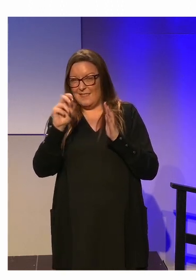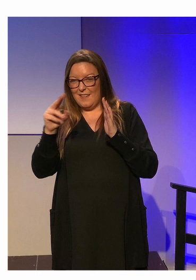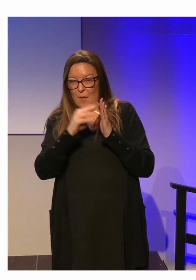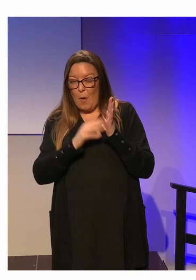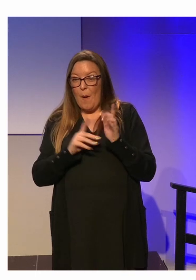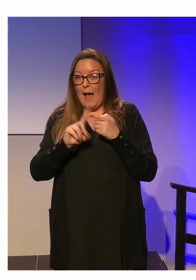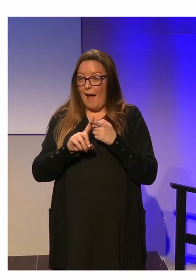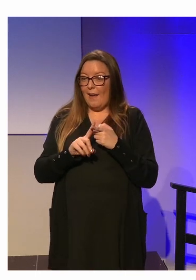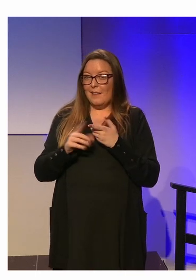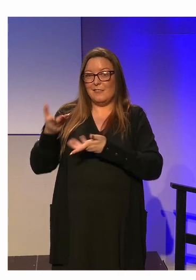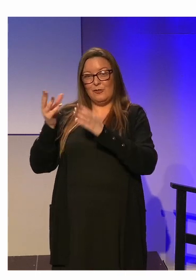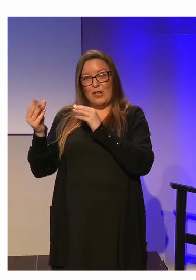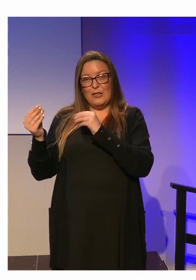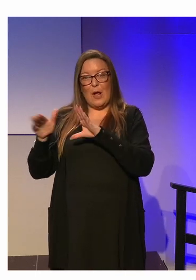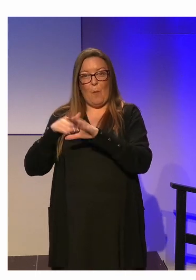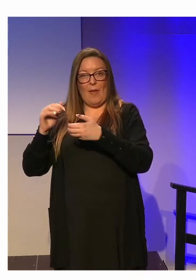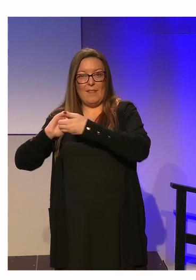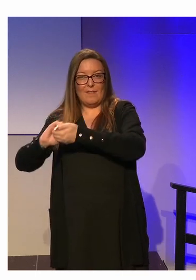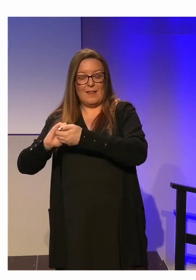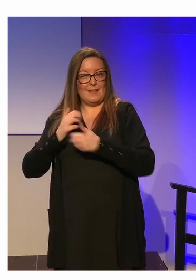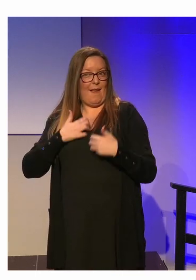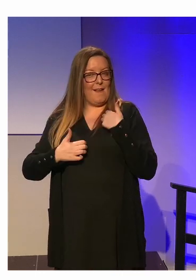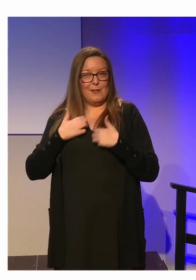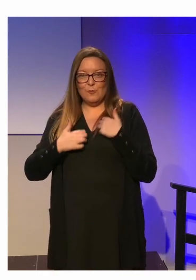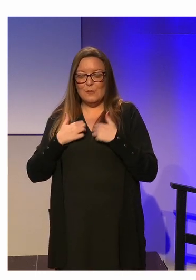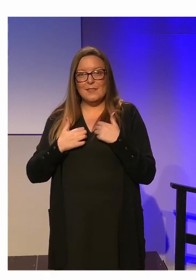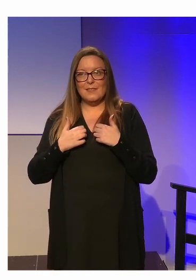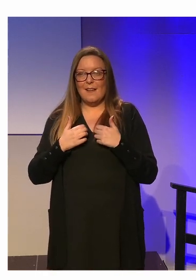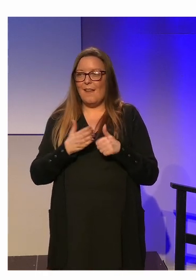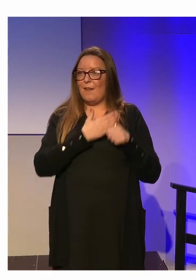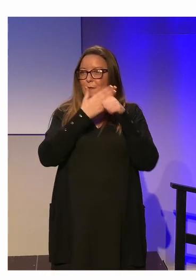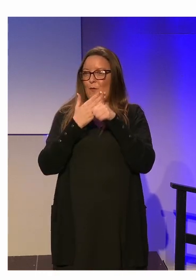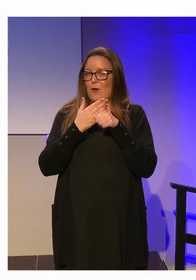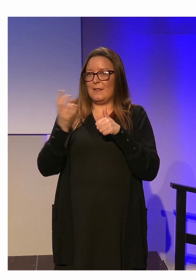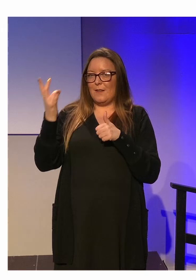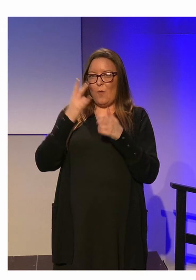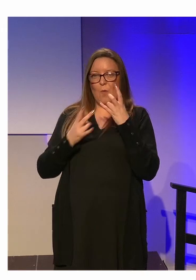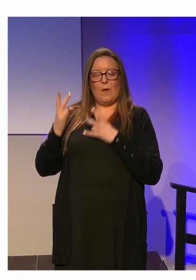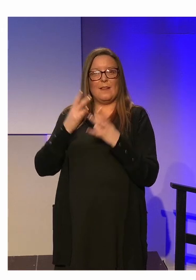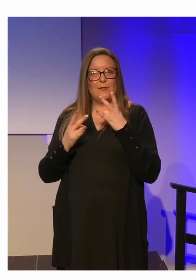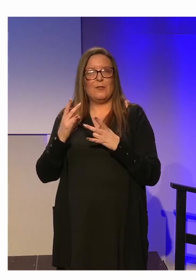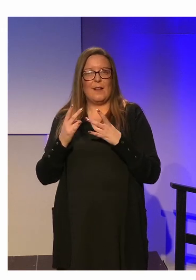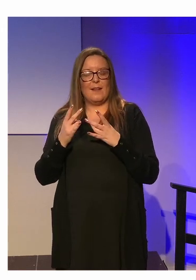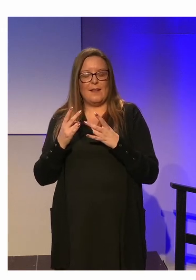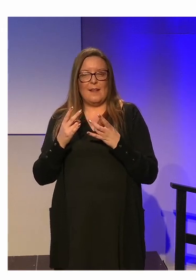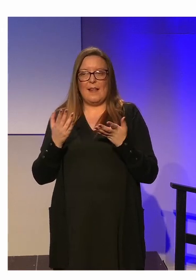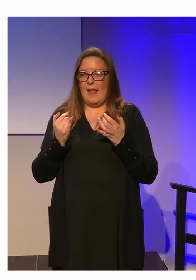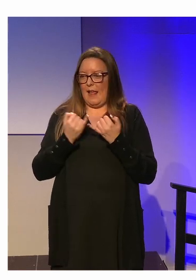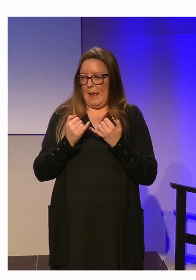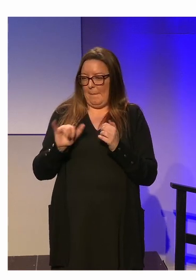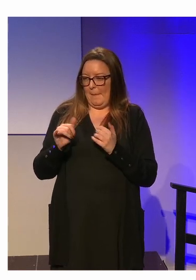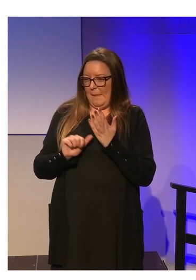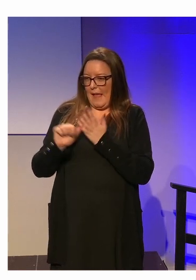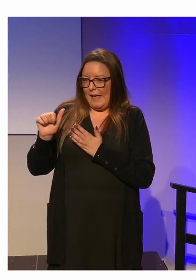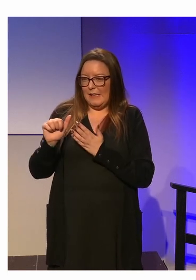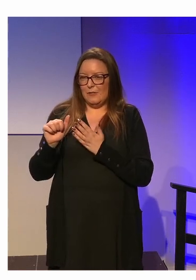friends. That is something interesting. When I first was asked this question, I thought it has to be, I thought maybe as you age, there